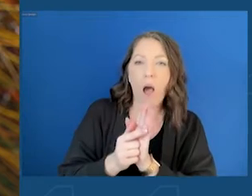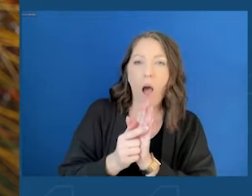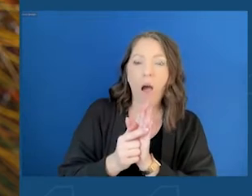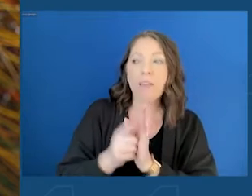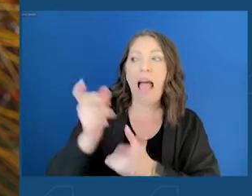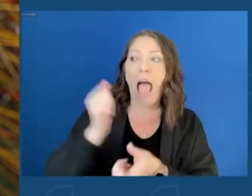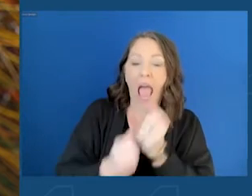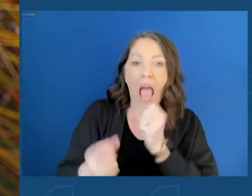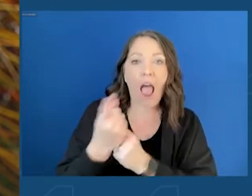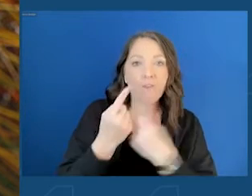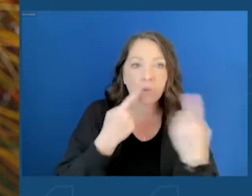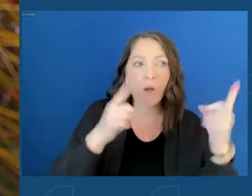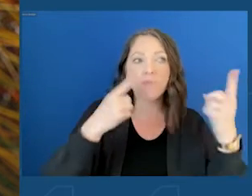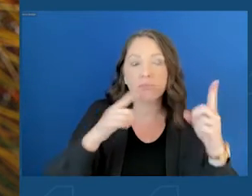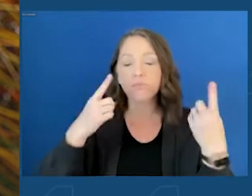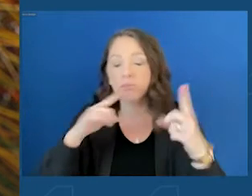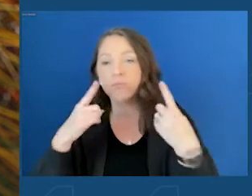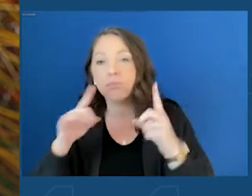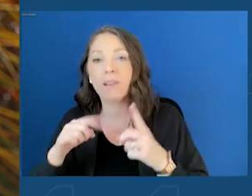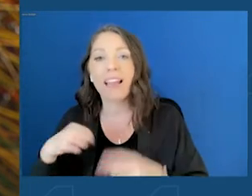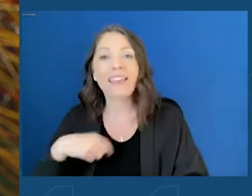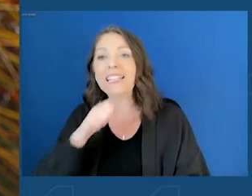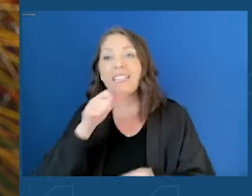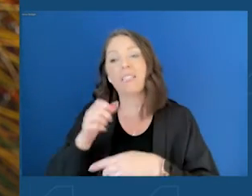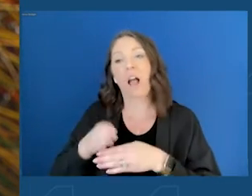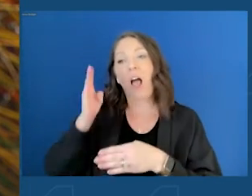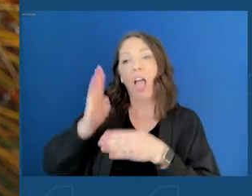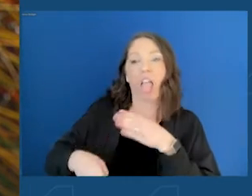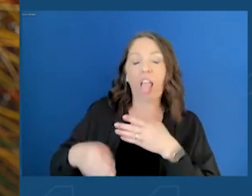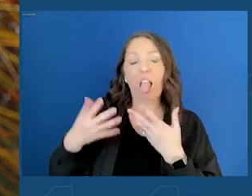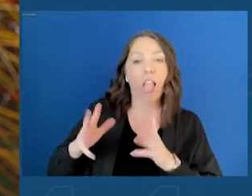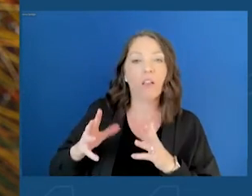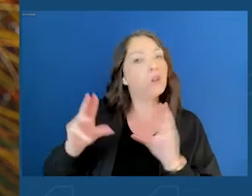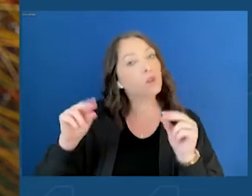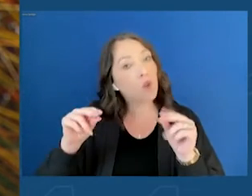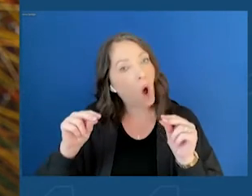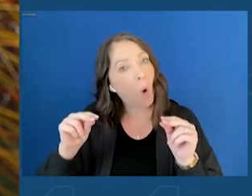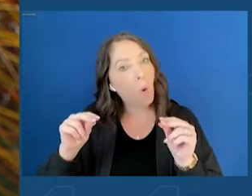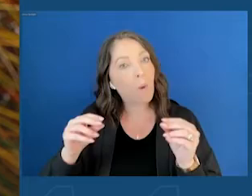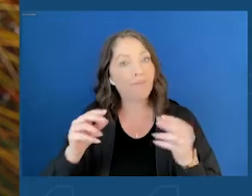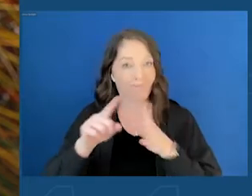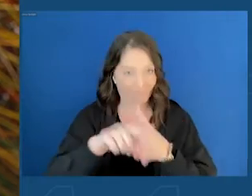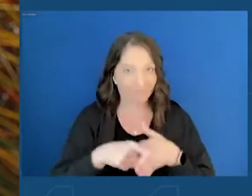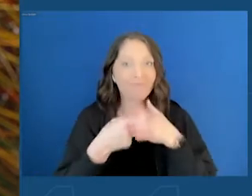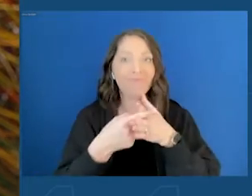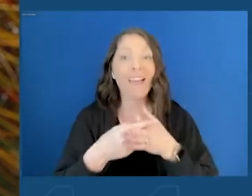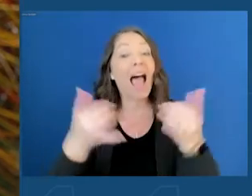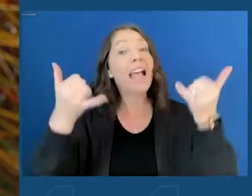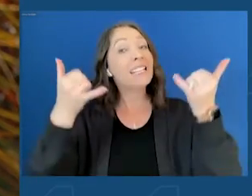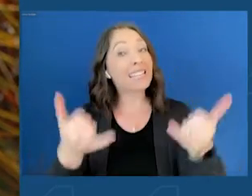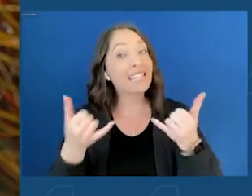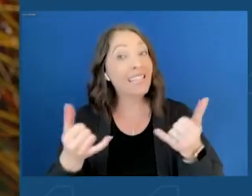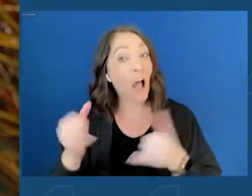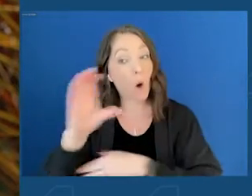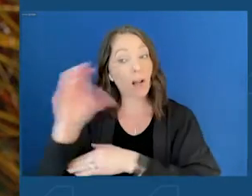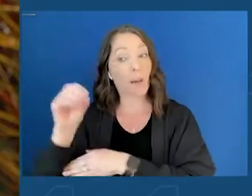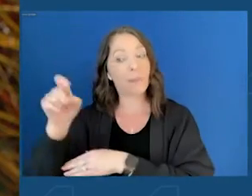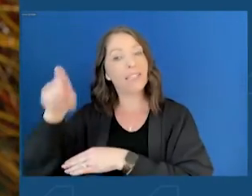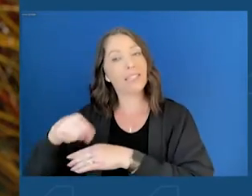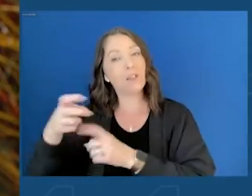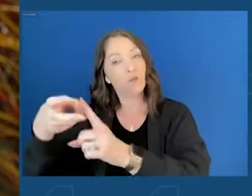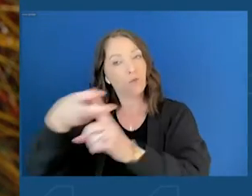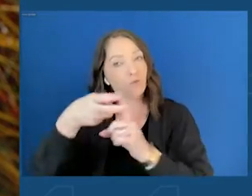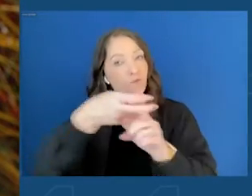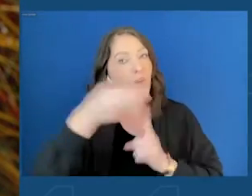Because this isn't the end of the game, it's the beginning. Employers now have to step up and employ. So this is only the